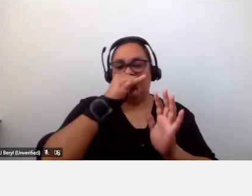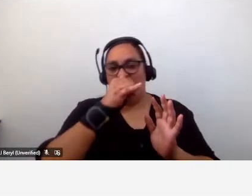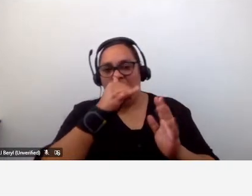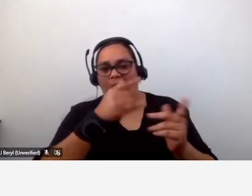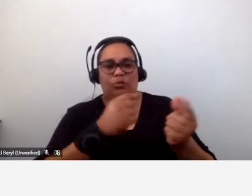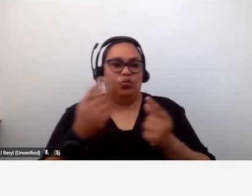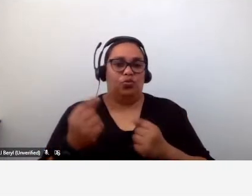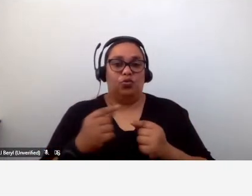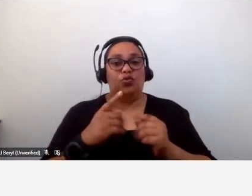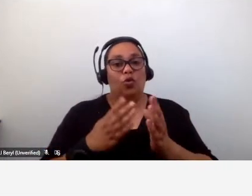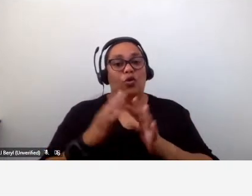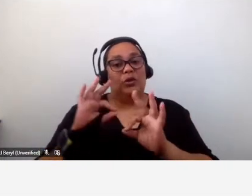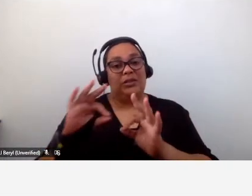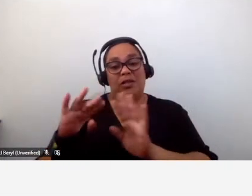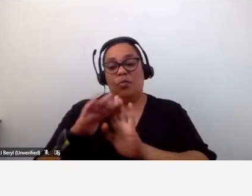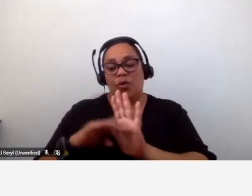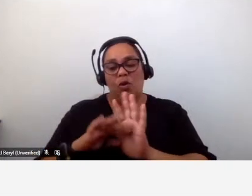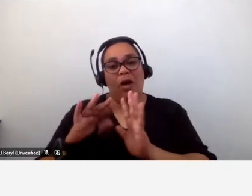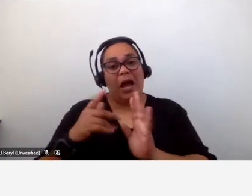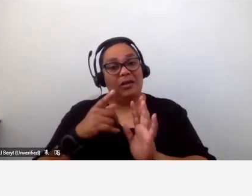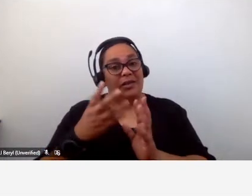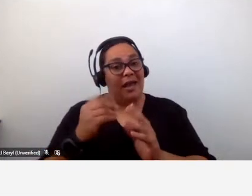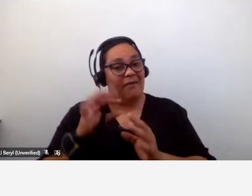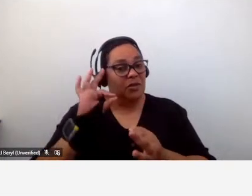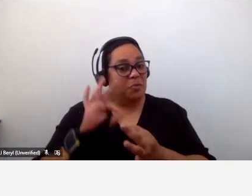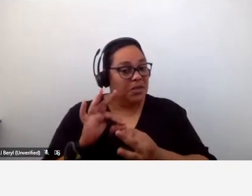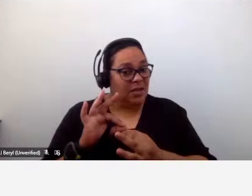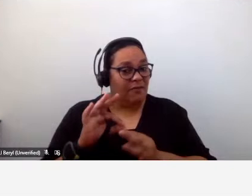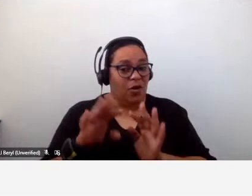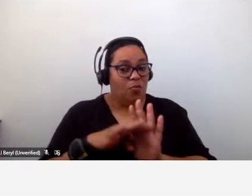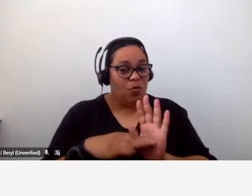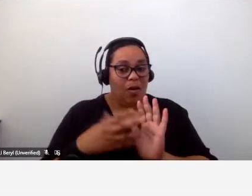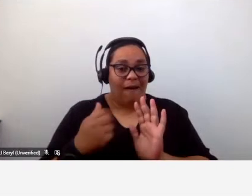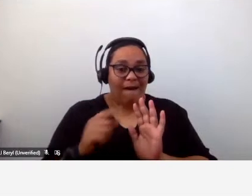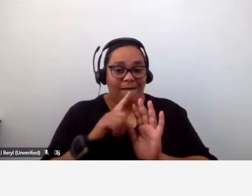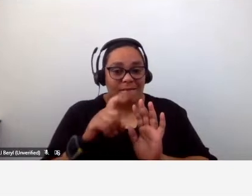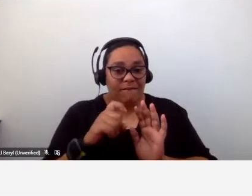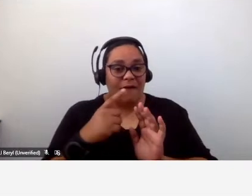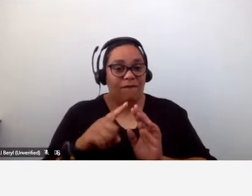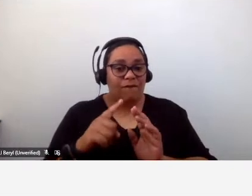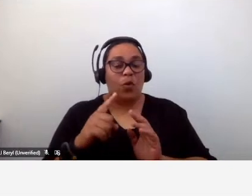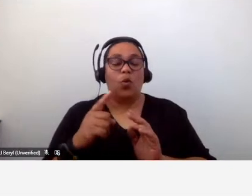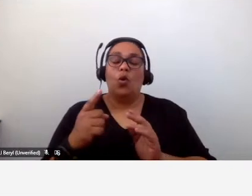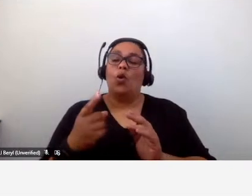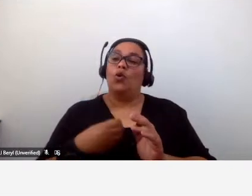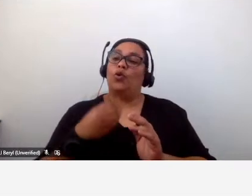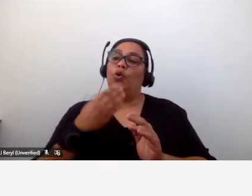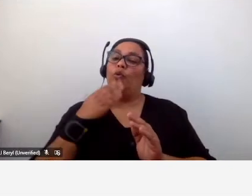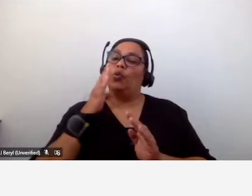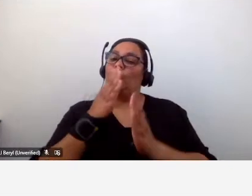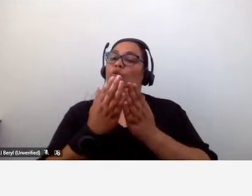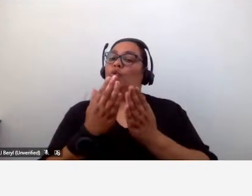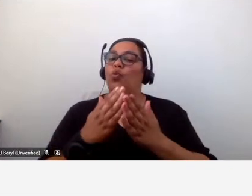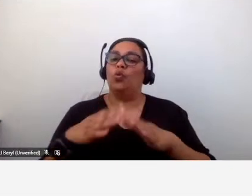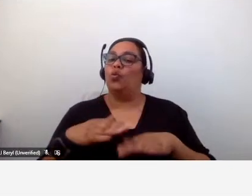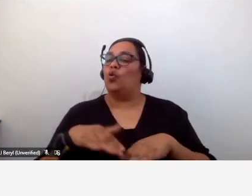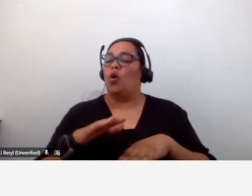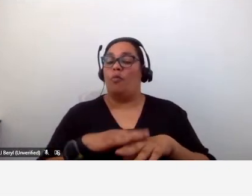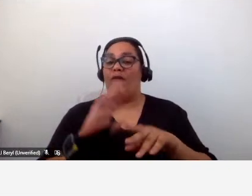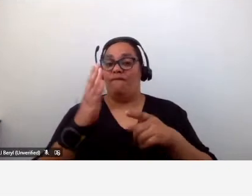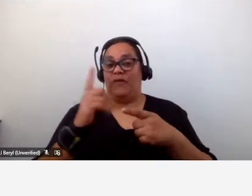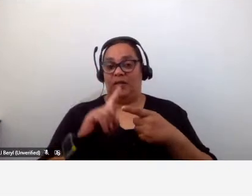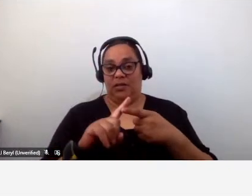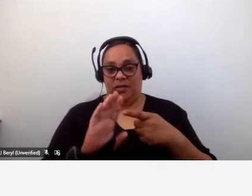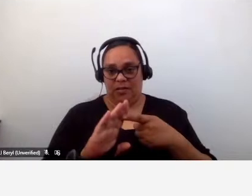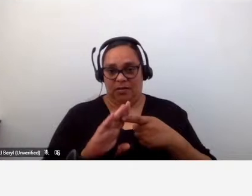So through these programs, how is there a specific program that is for out-of-school youth? That's my first question,